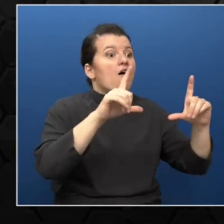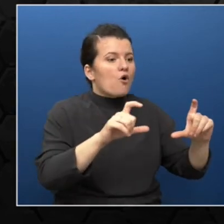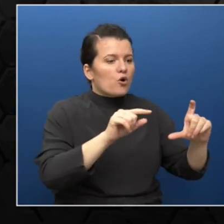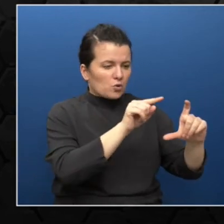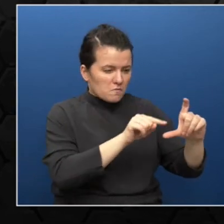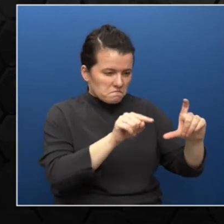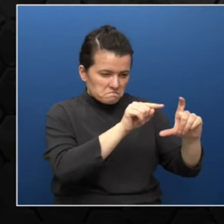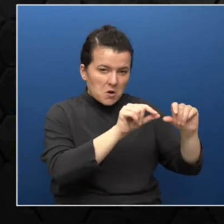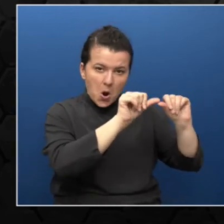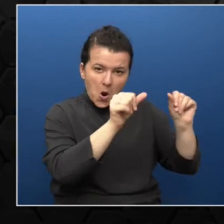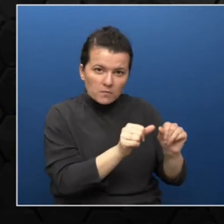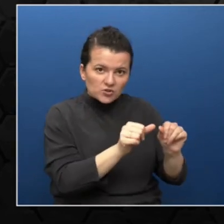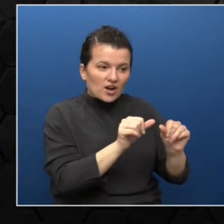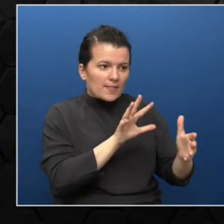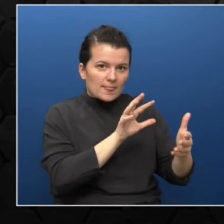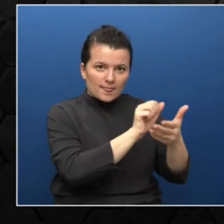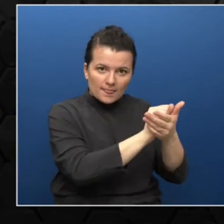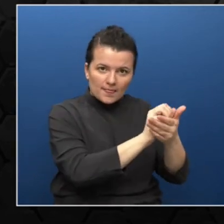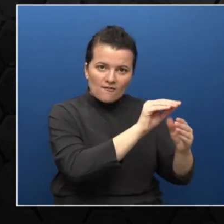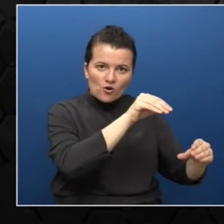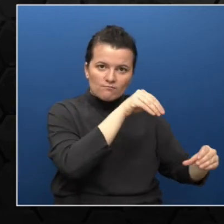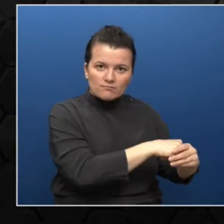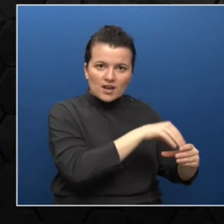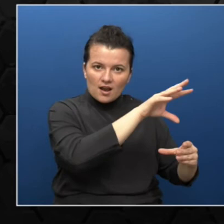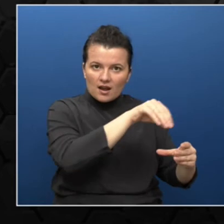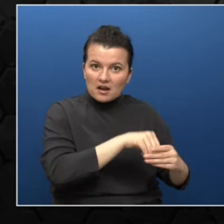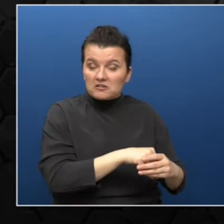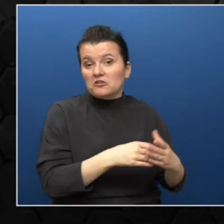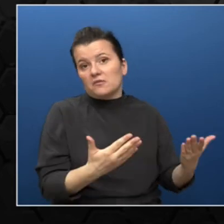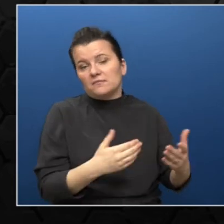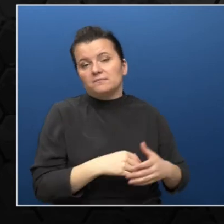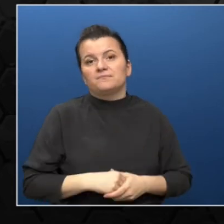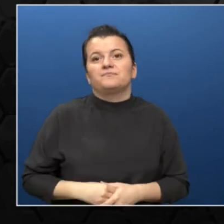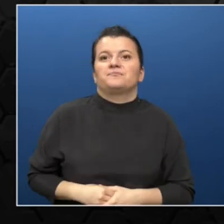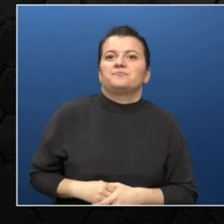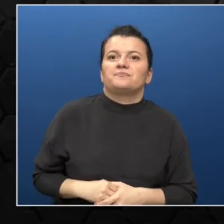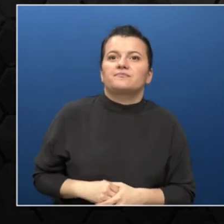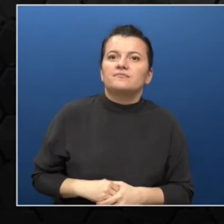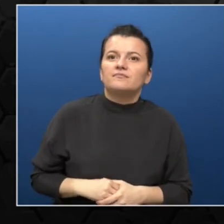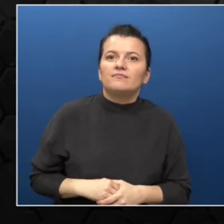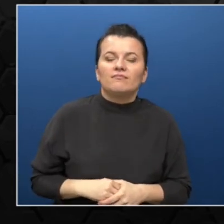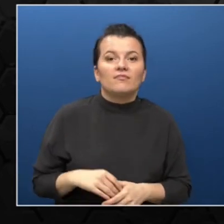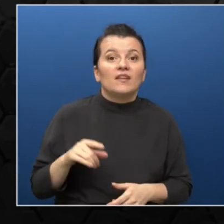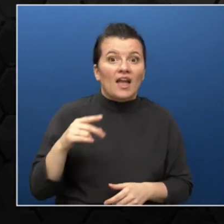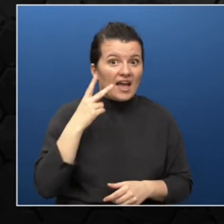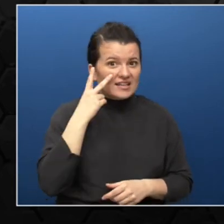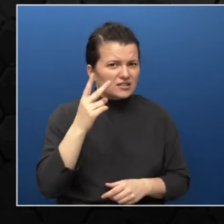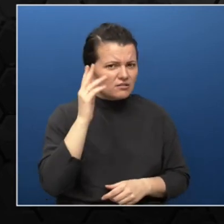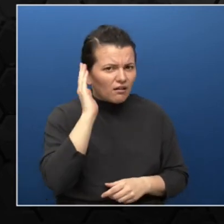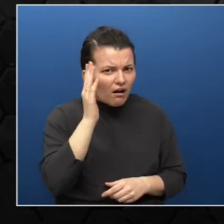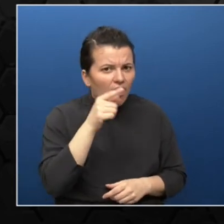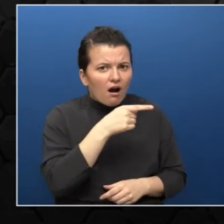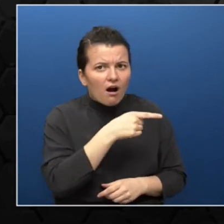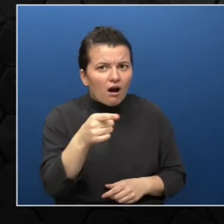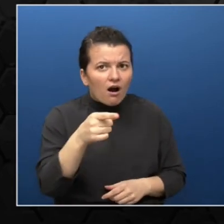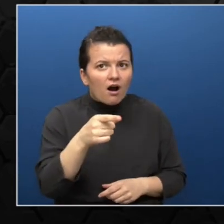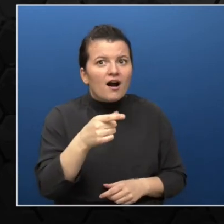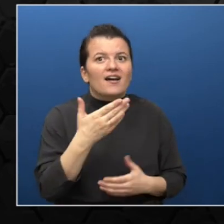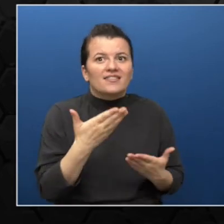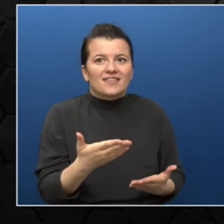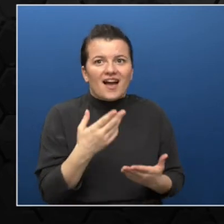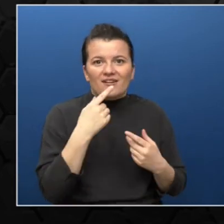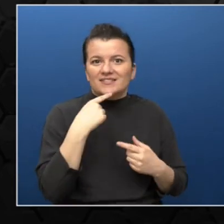Yeah, and after your session and after seeing Lobe, I totally understand your title of this